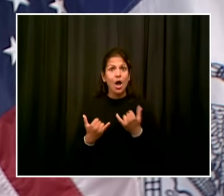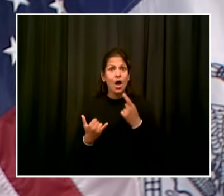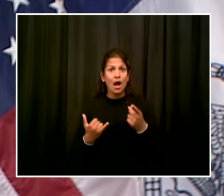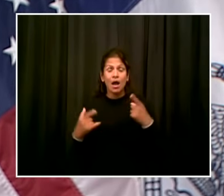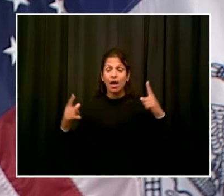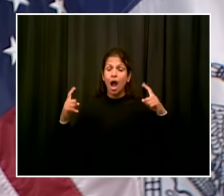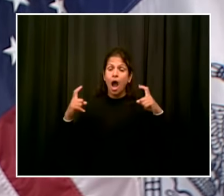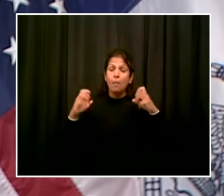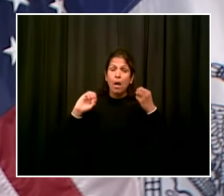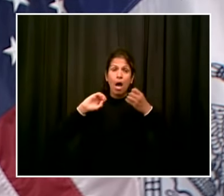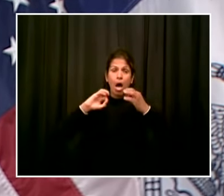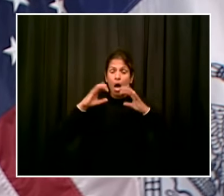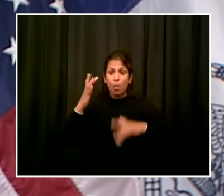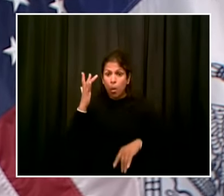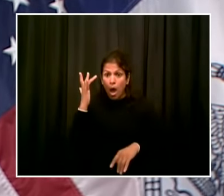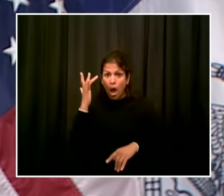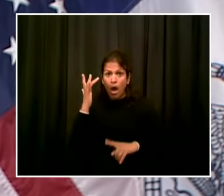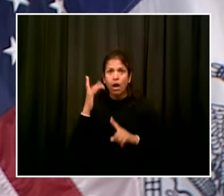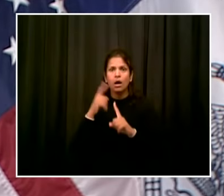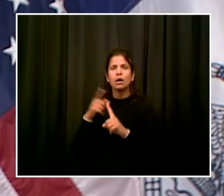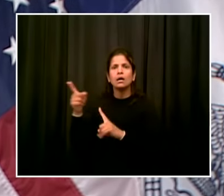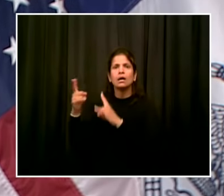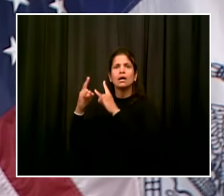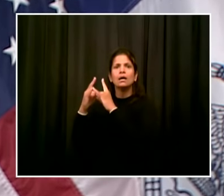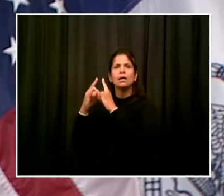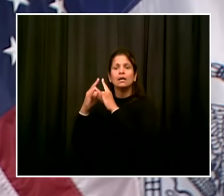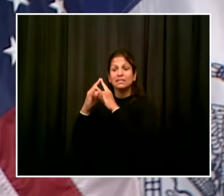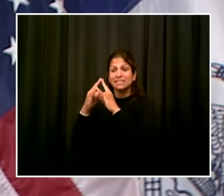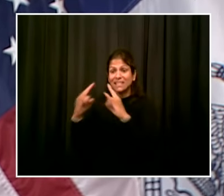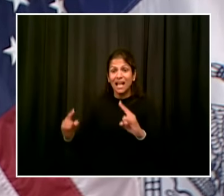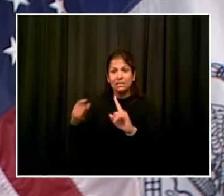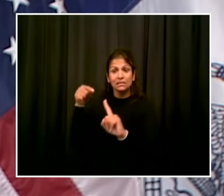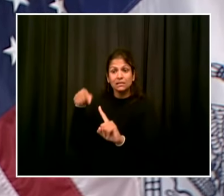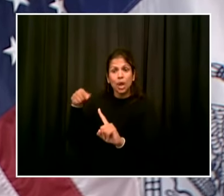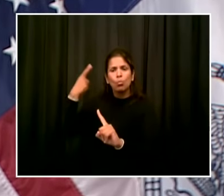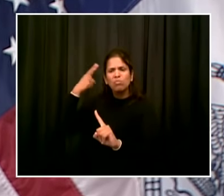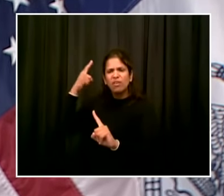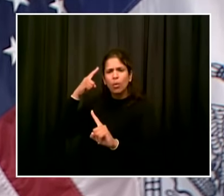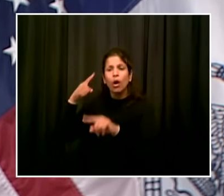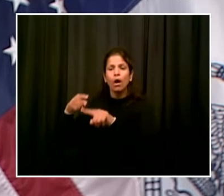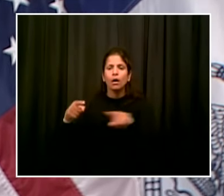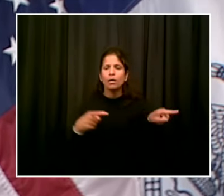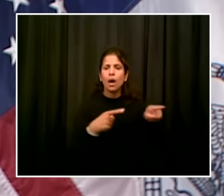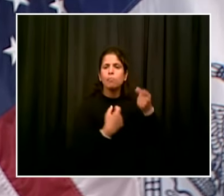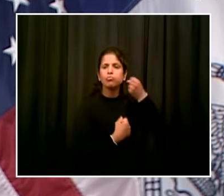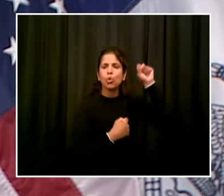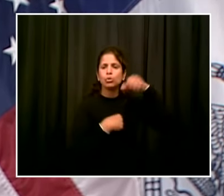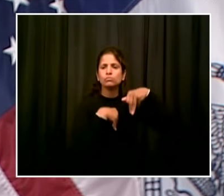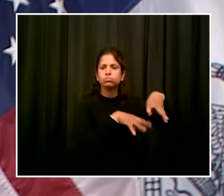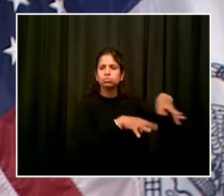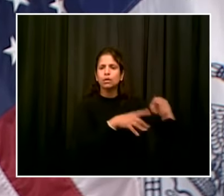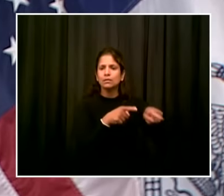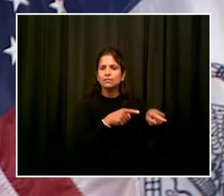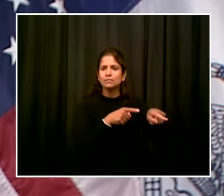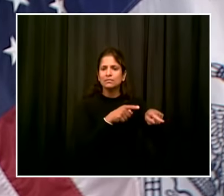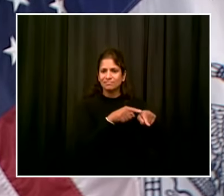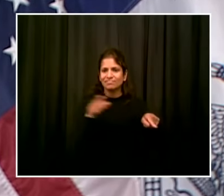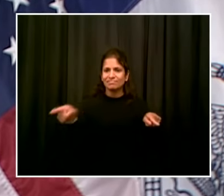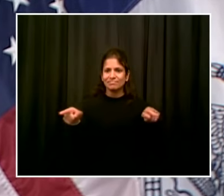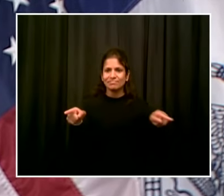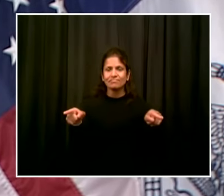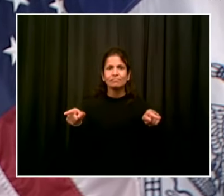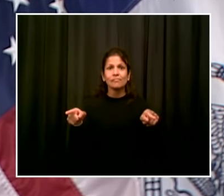the facts, the factors, I should say. We're balancing the right to protest with the safety considerations. That's looked at every single day, and